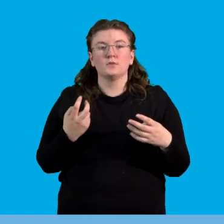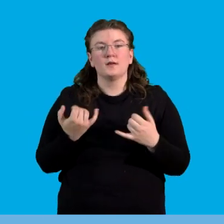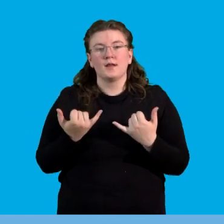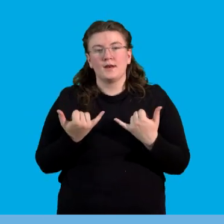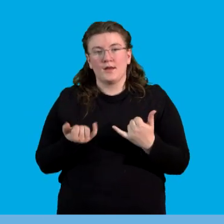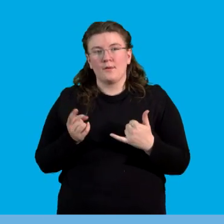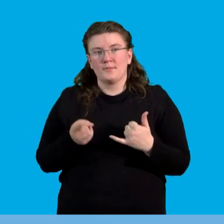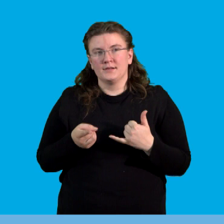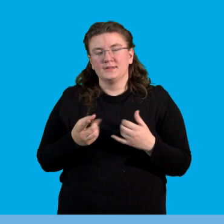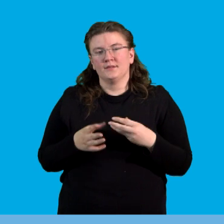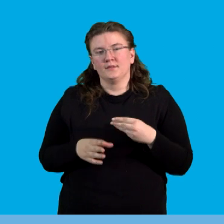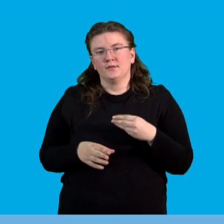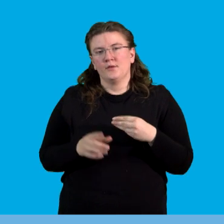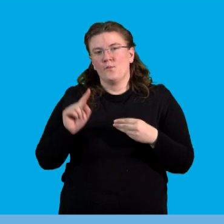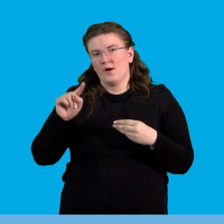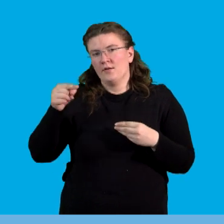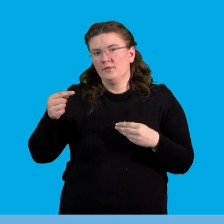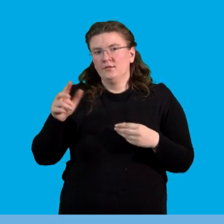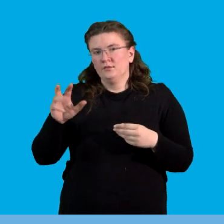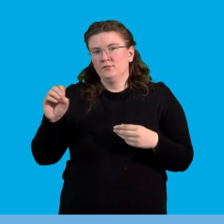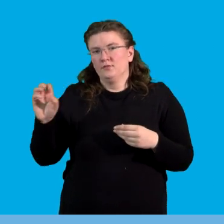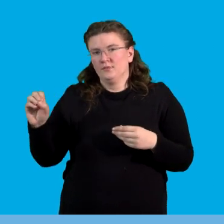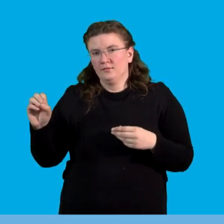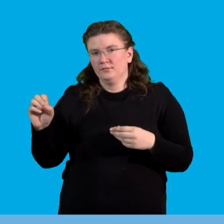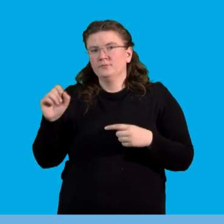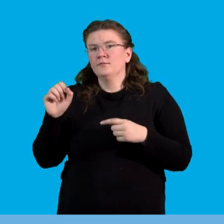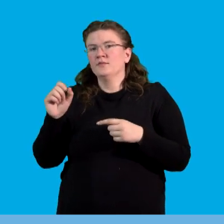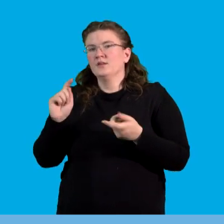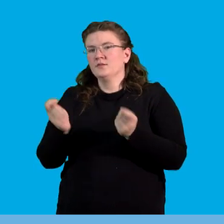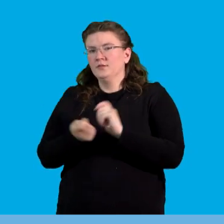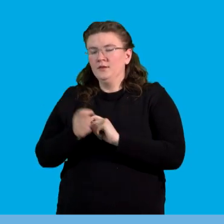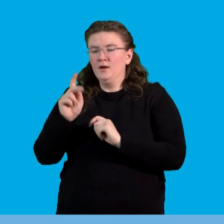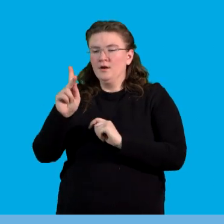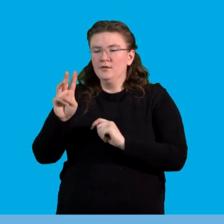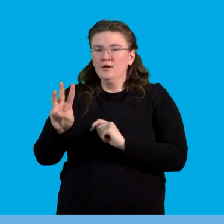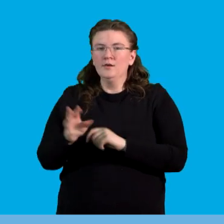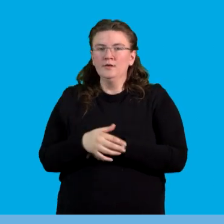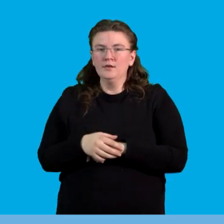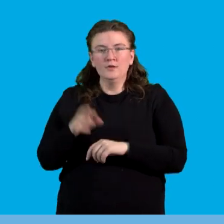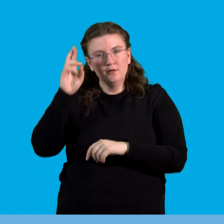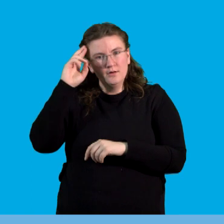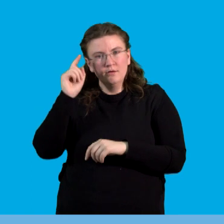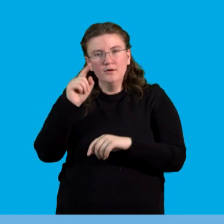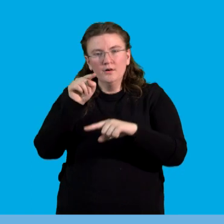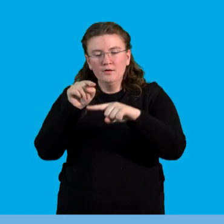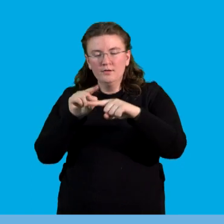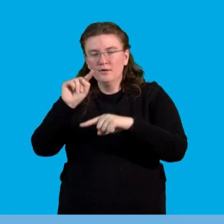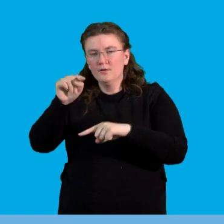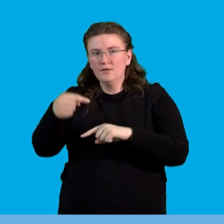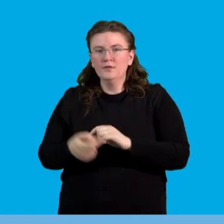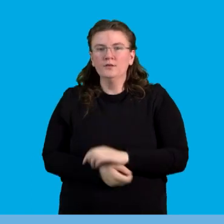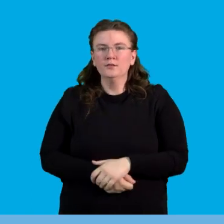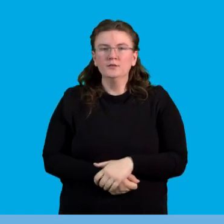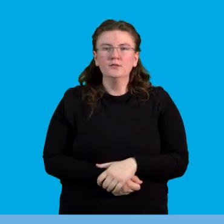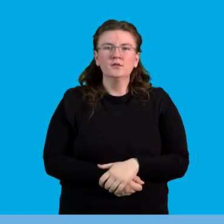And we also need to now convert that 1,800 into kilowatts. And remember, we are